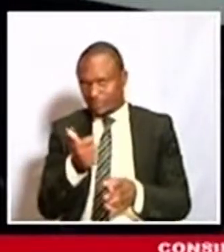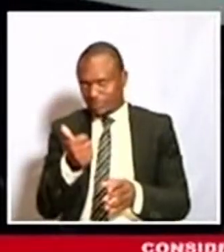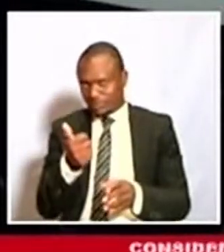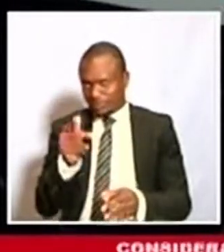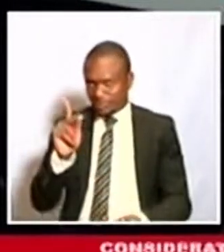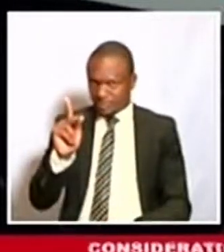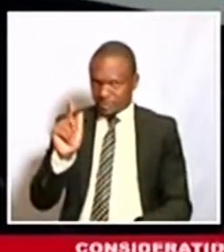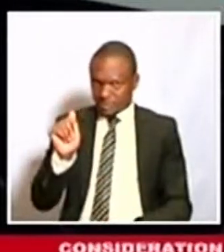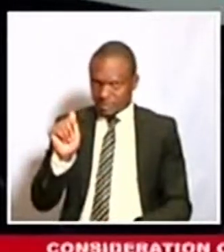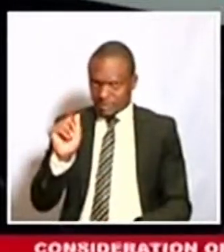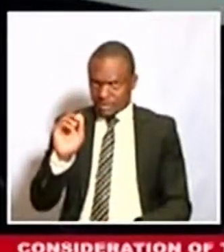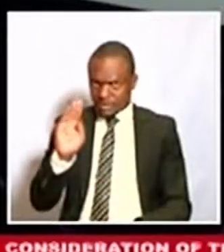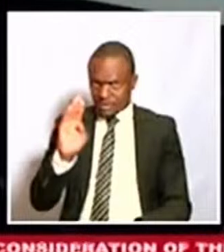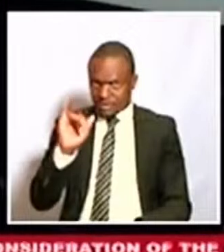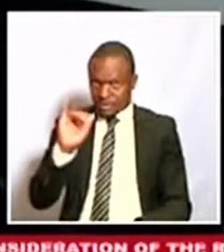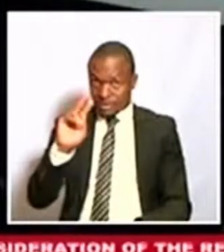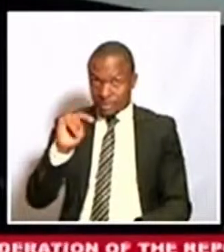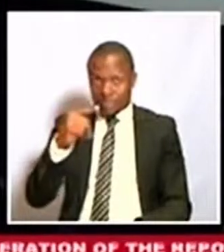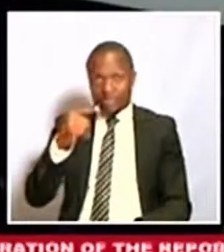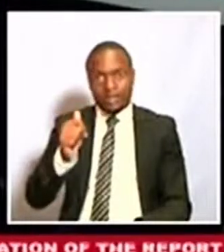Kabinga.